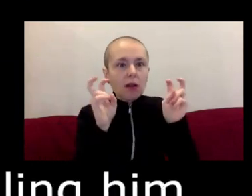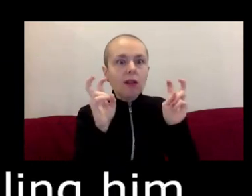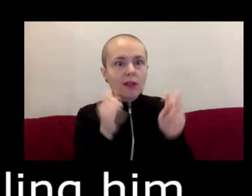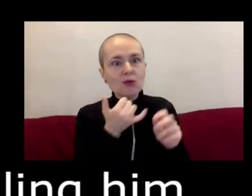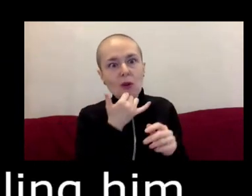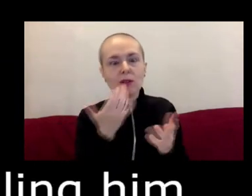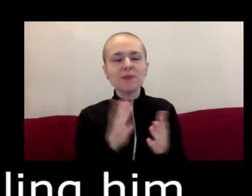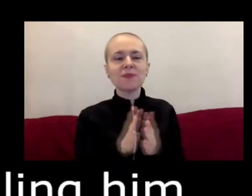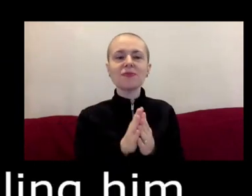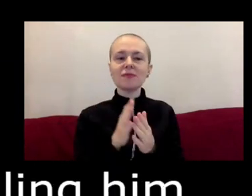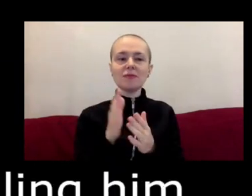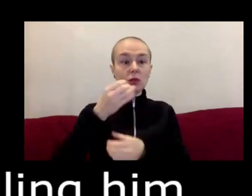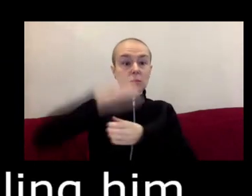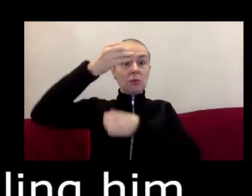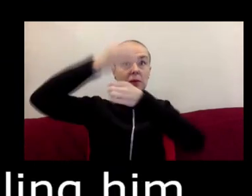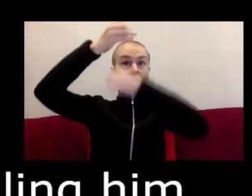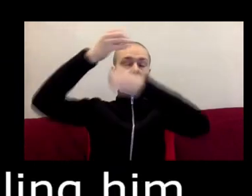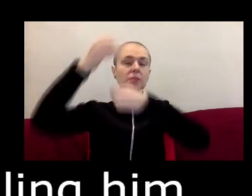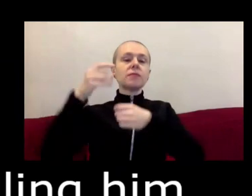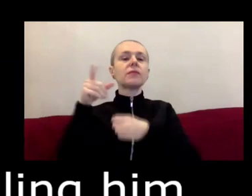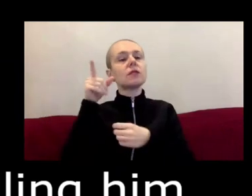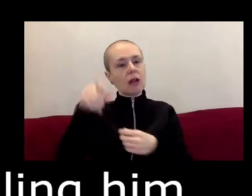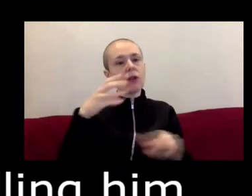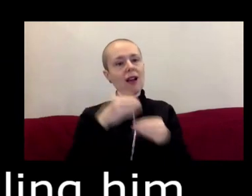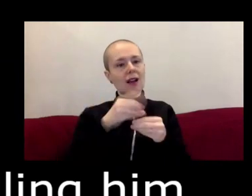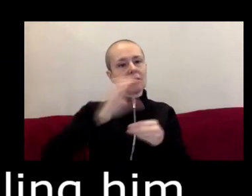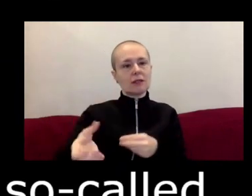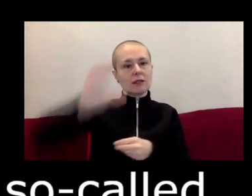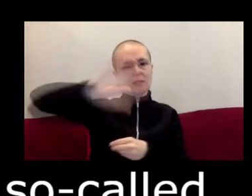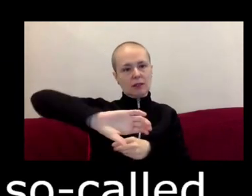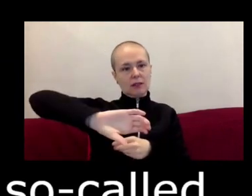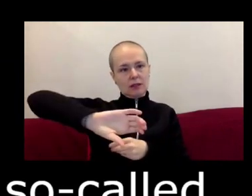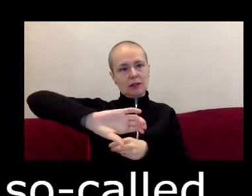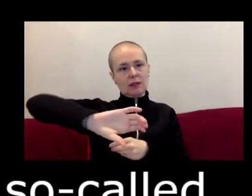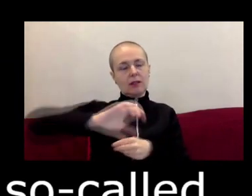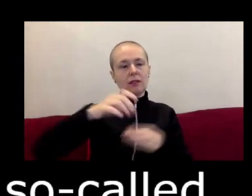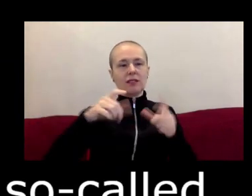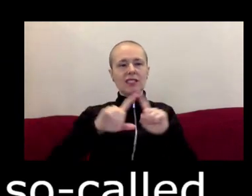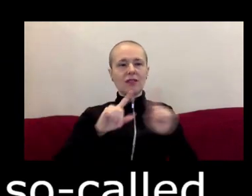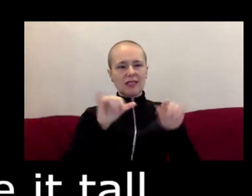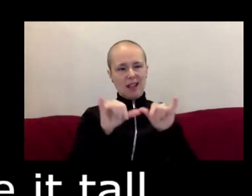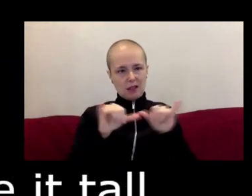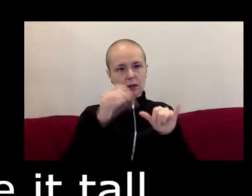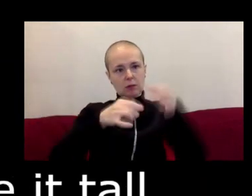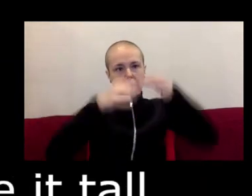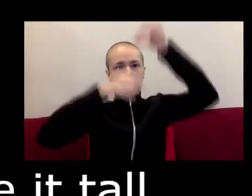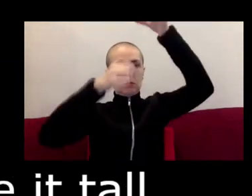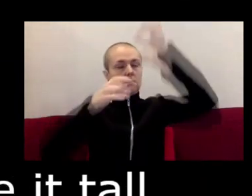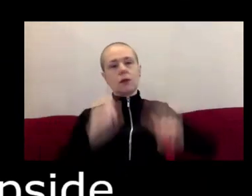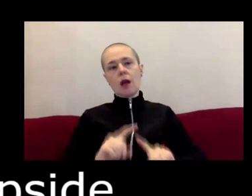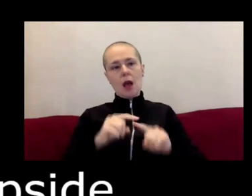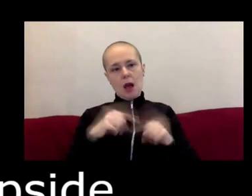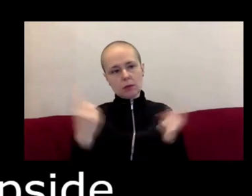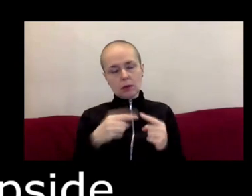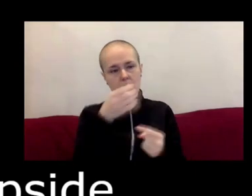In order to make it tall, you kind of want to, again, put them like upside down and then make them like a tower. And he basically just didn't